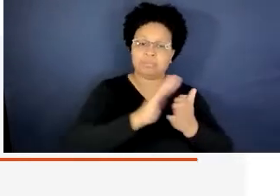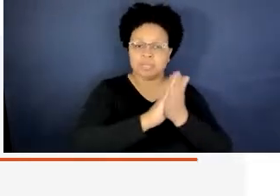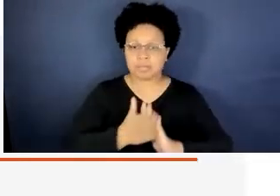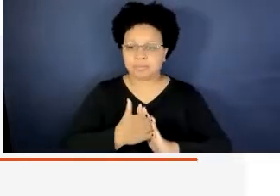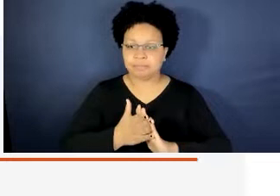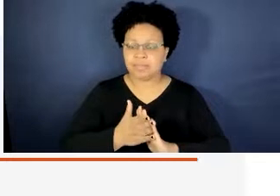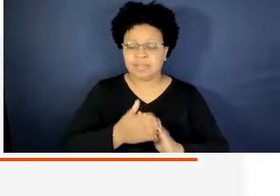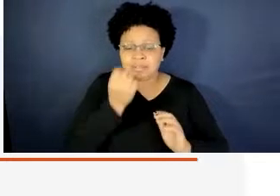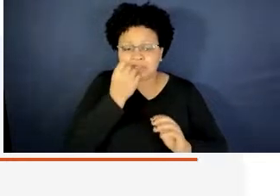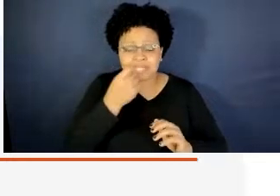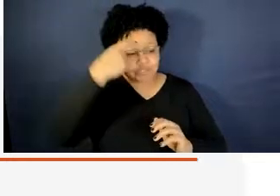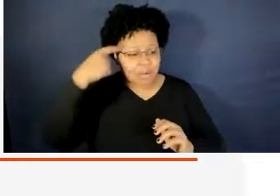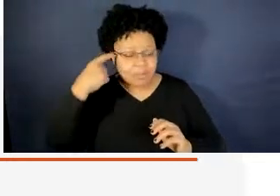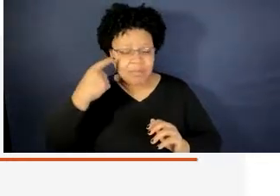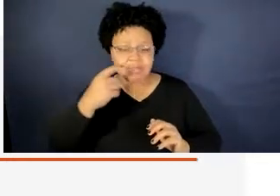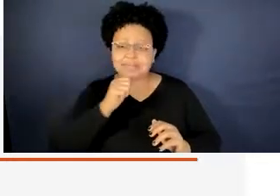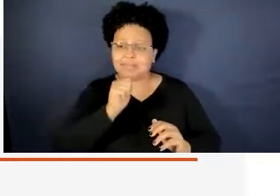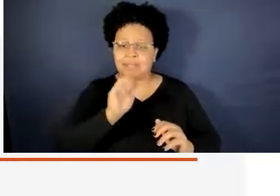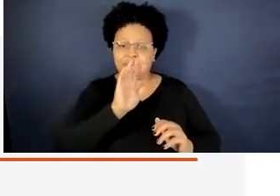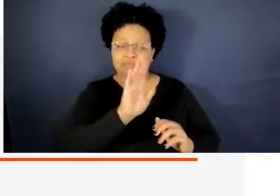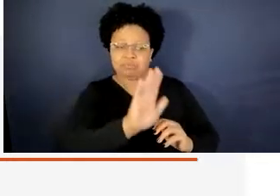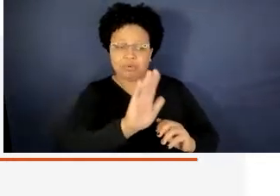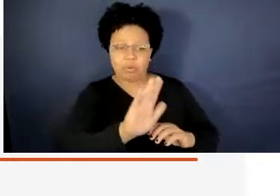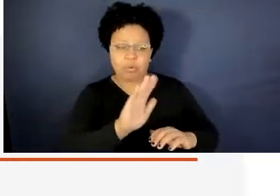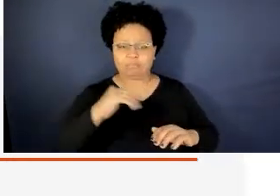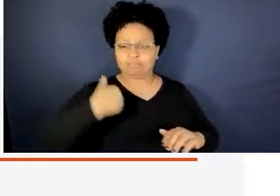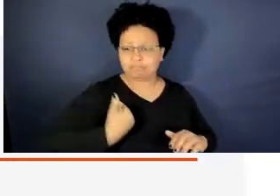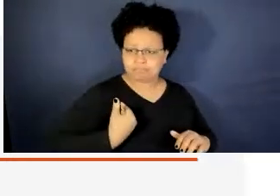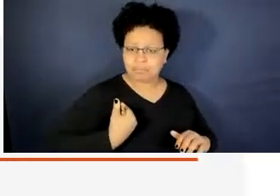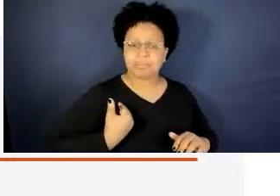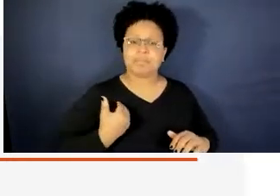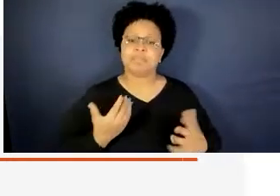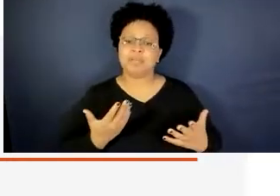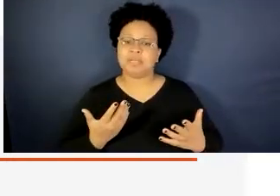your fault, but it is certainly your responsibility to